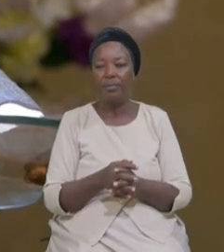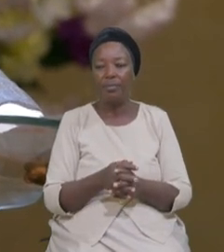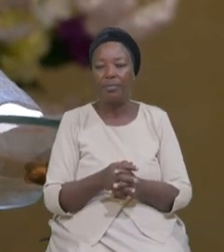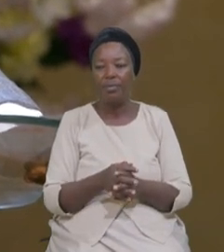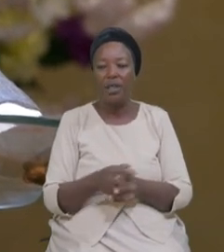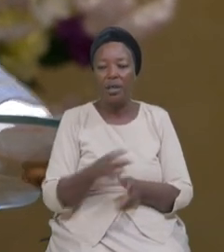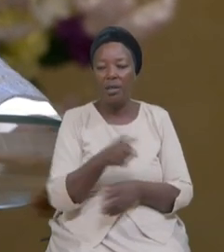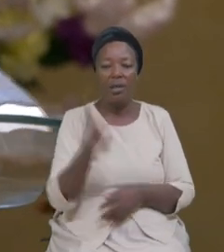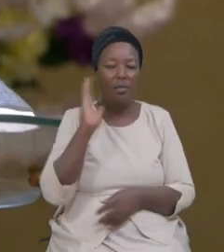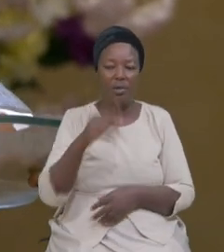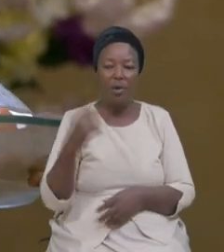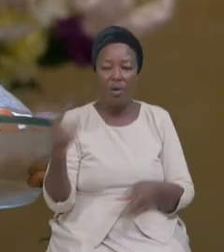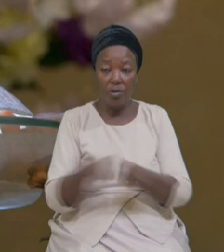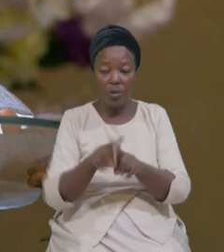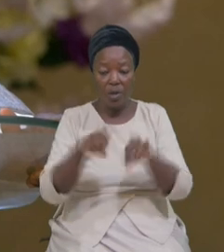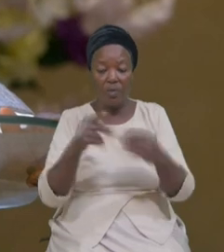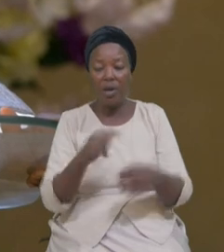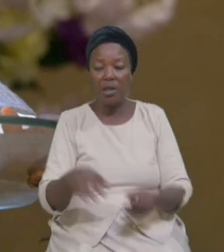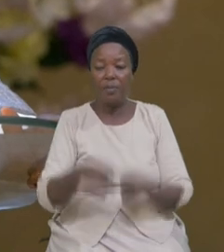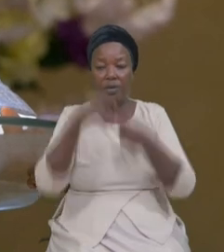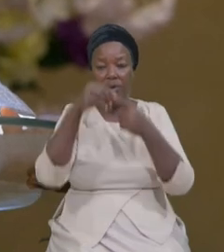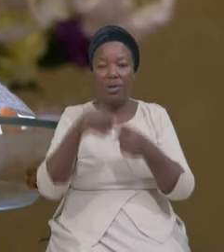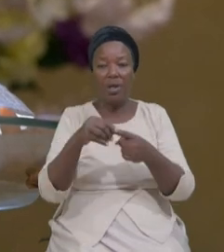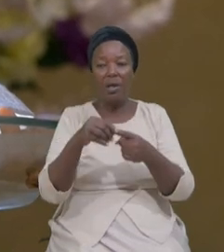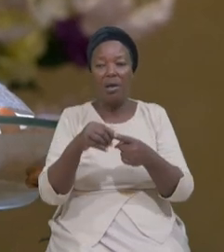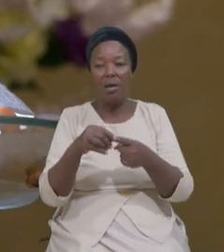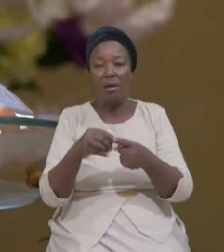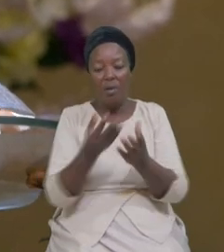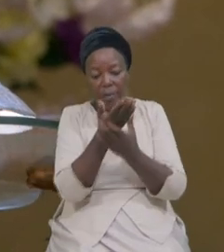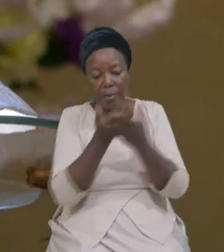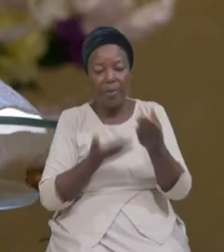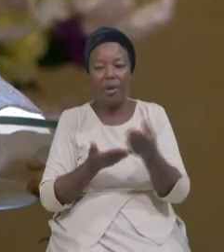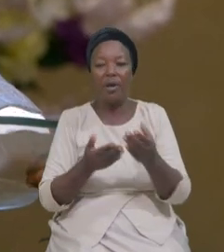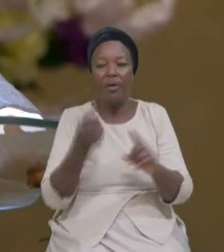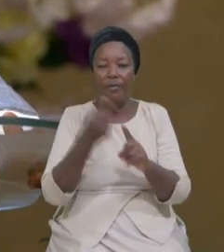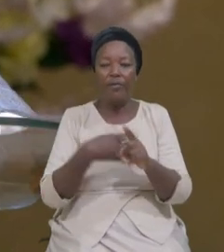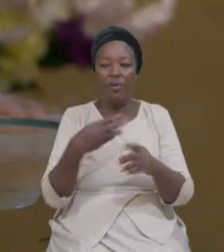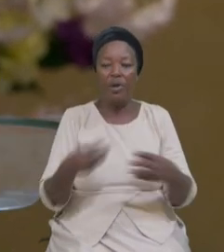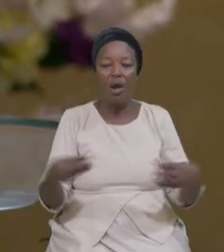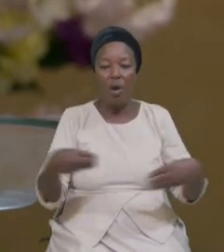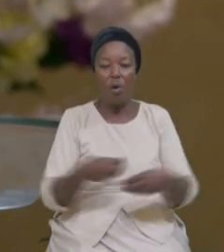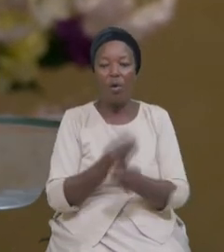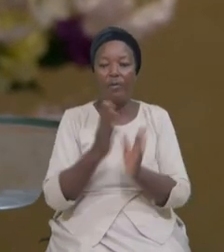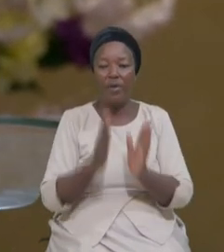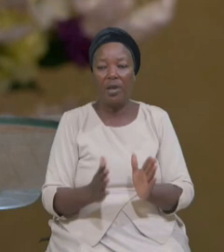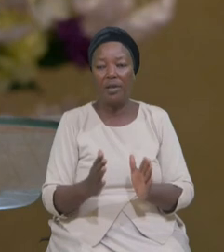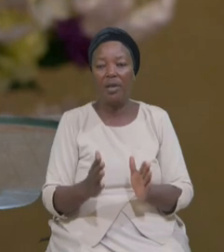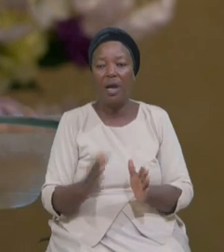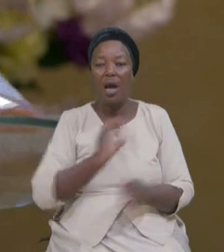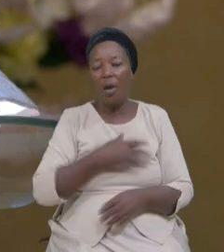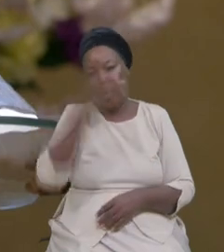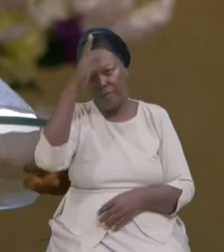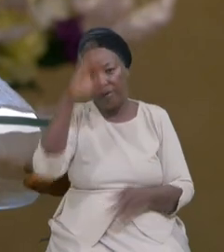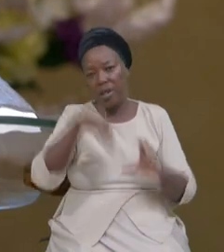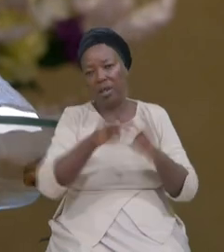also give you a special package from the Covenant, our Father in the Lord. Please do